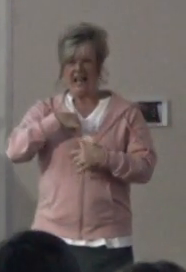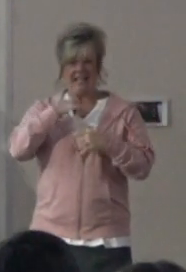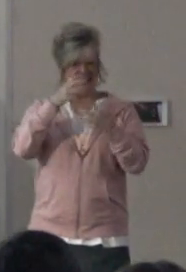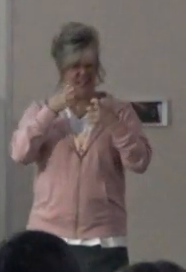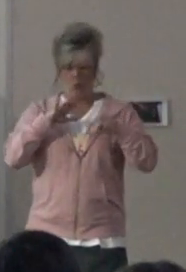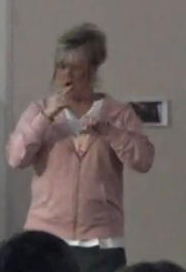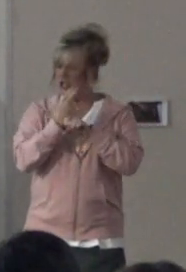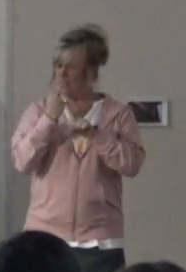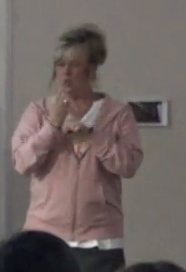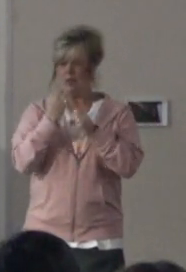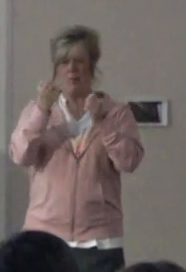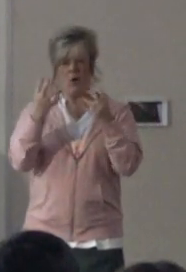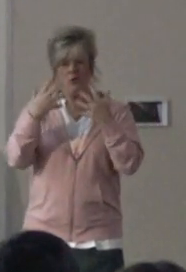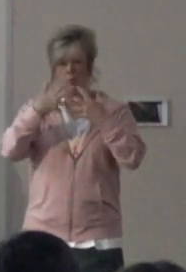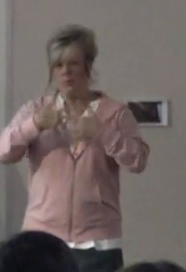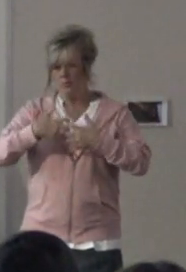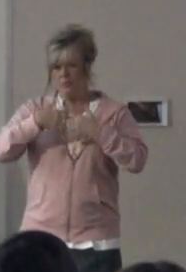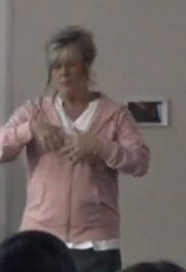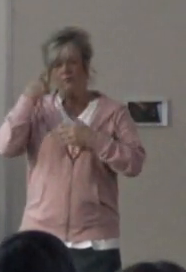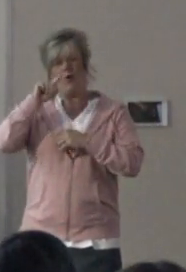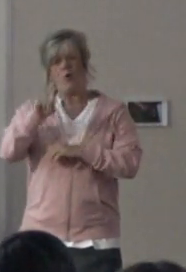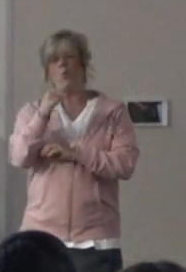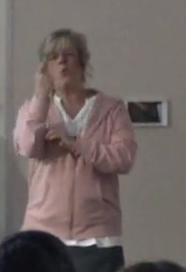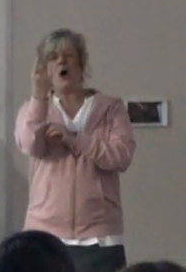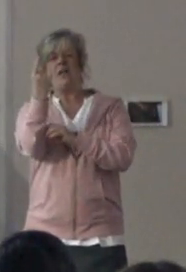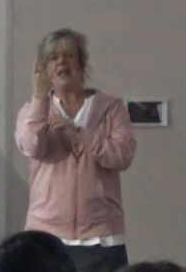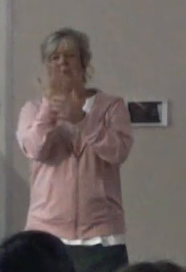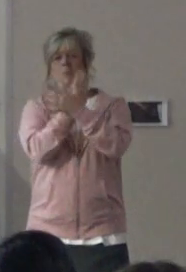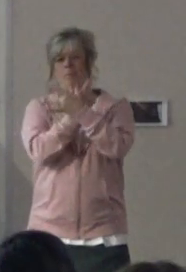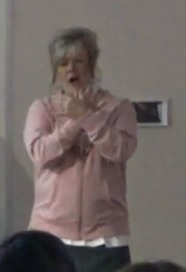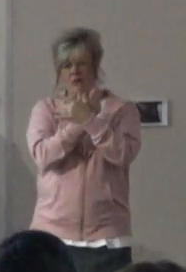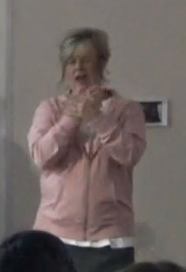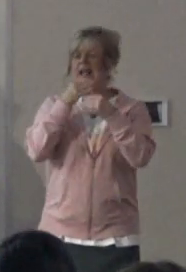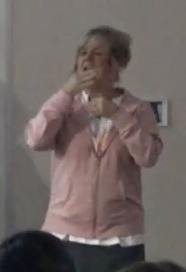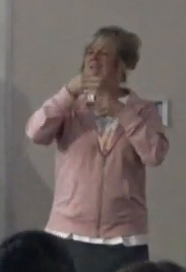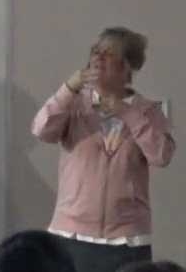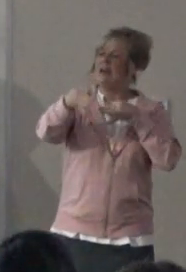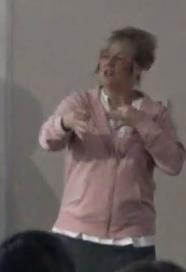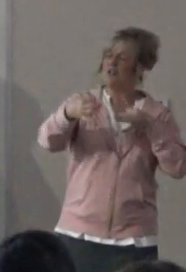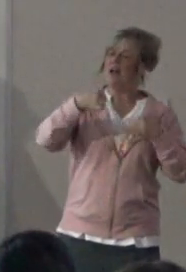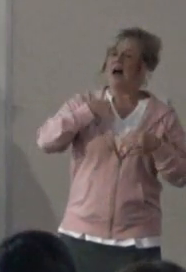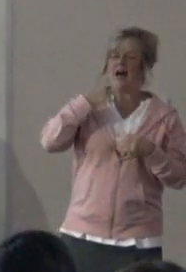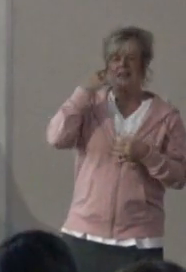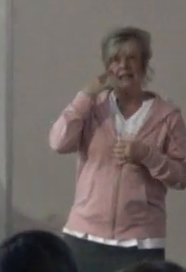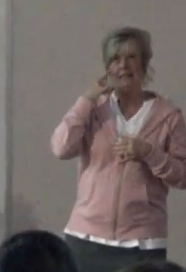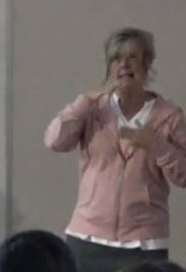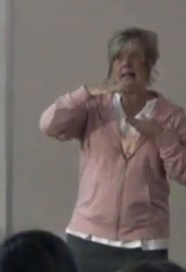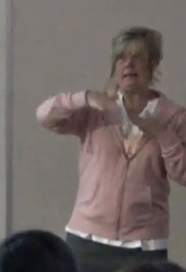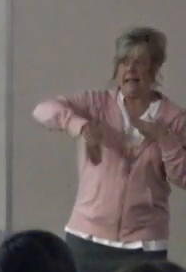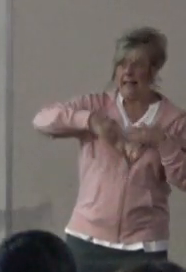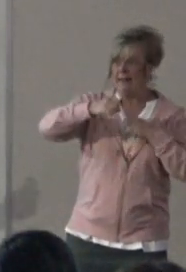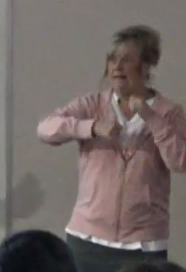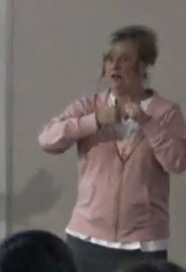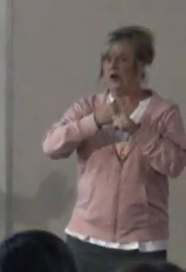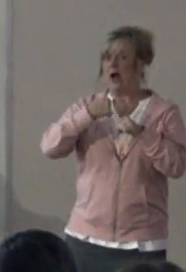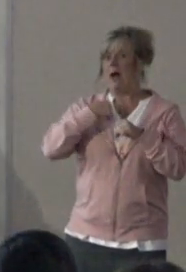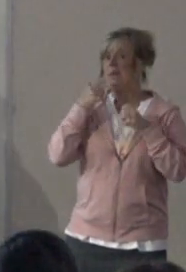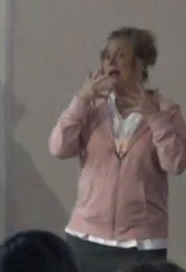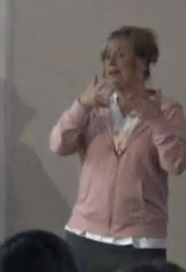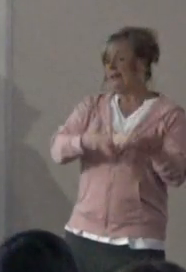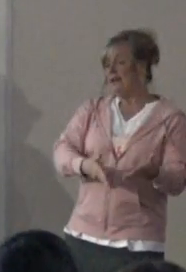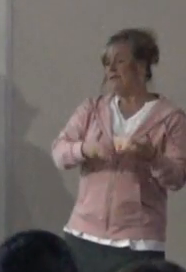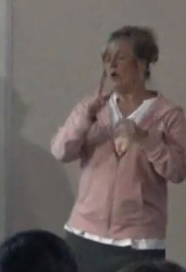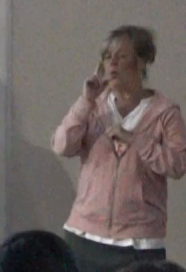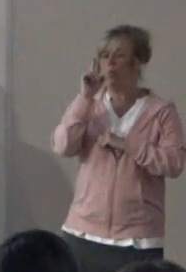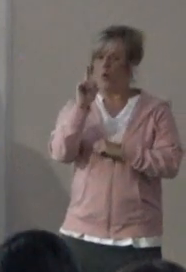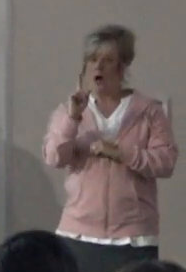motors for one butterfly. That felt so excessive to me. And so eventually I was like, it's getting a little late in the year. I'm just going to leave one